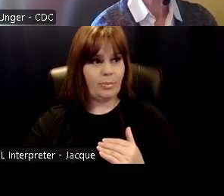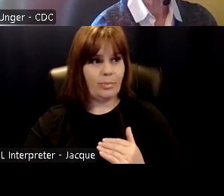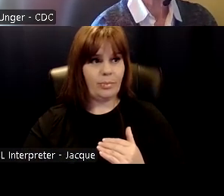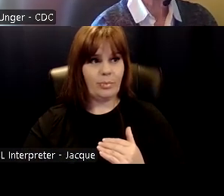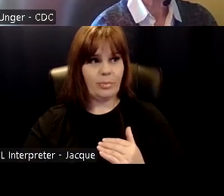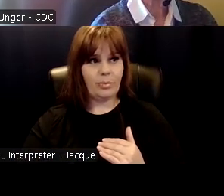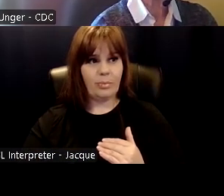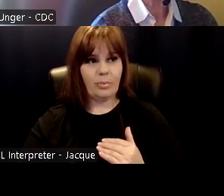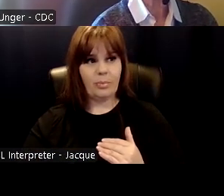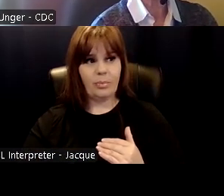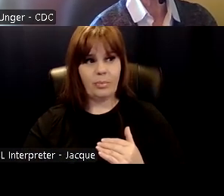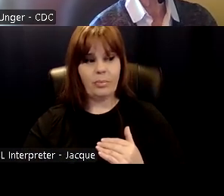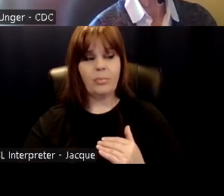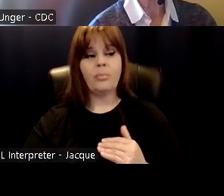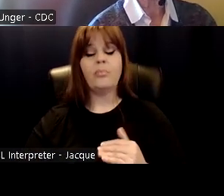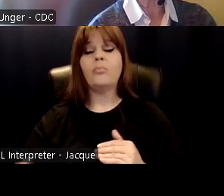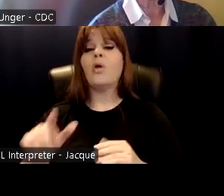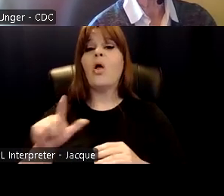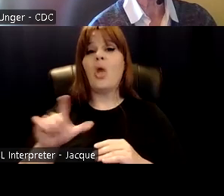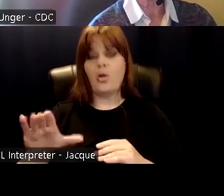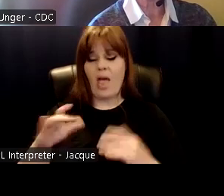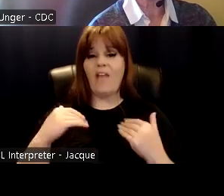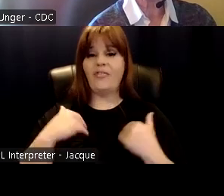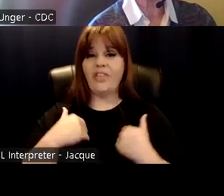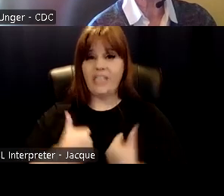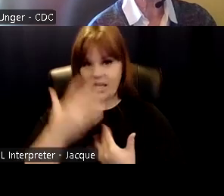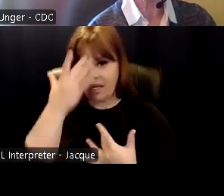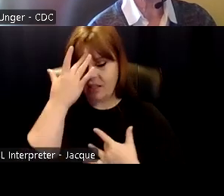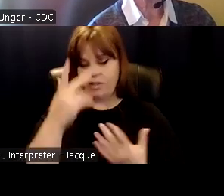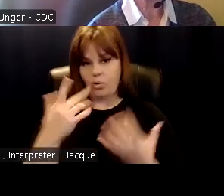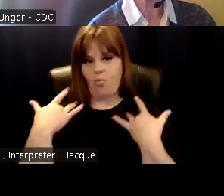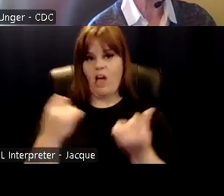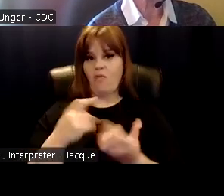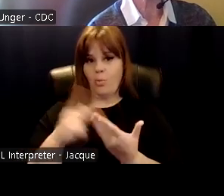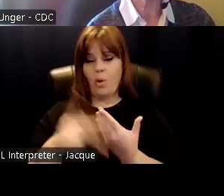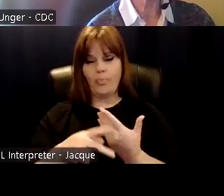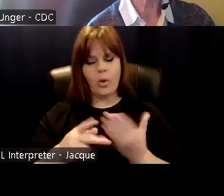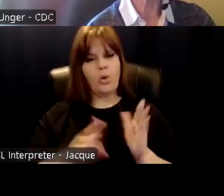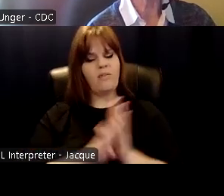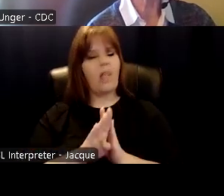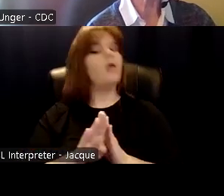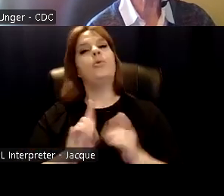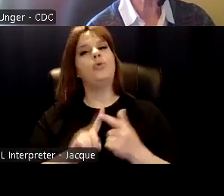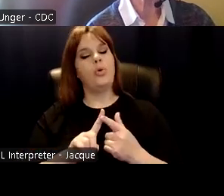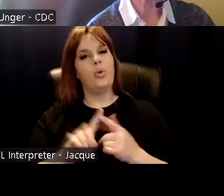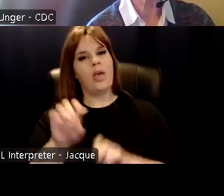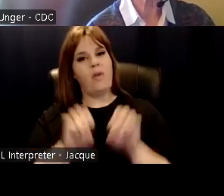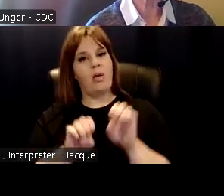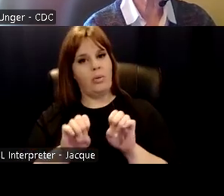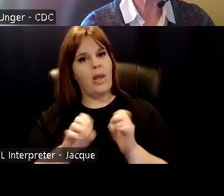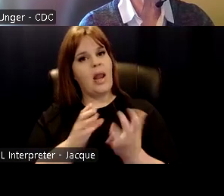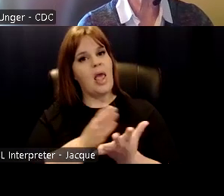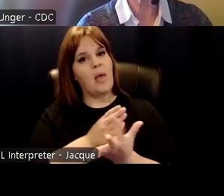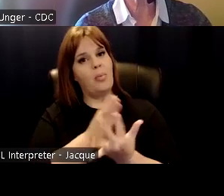The Long COVID and Fatiguing Illness Recovery Program was developed to evaluate a multidisciplinary team approach